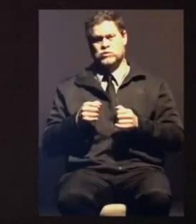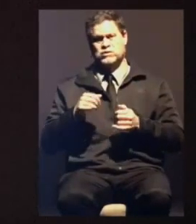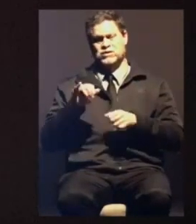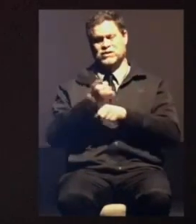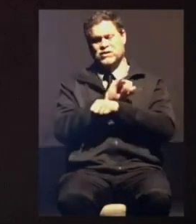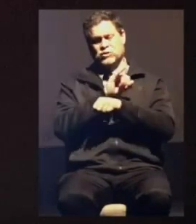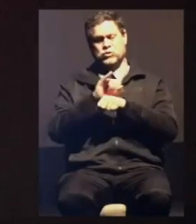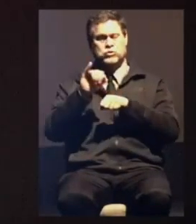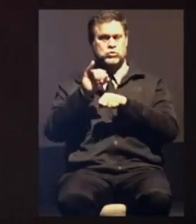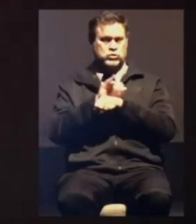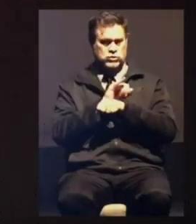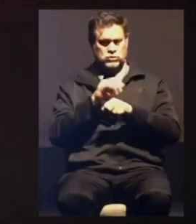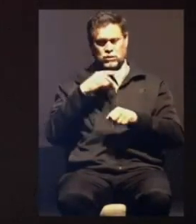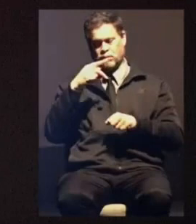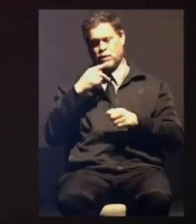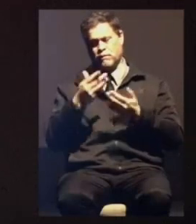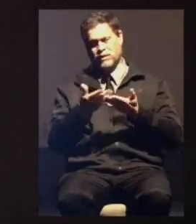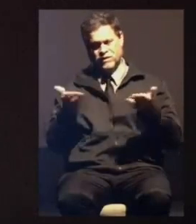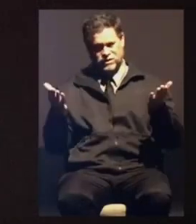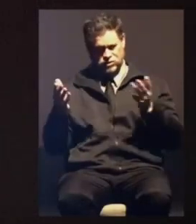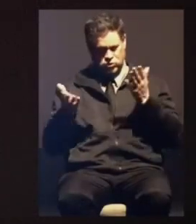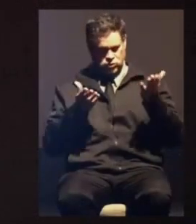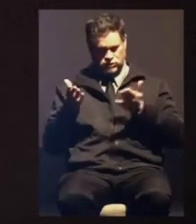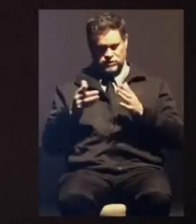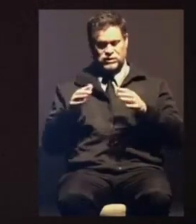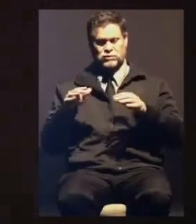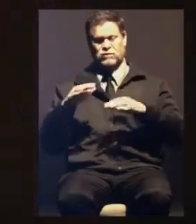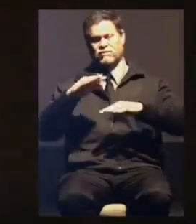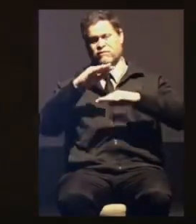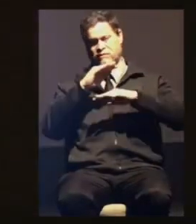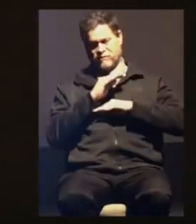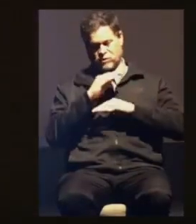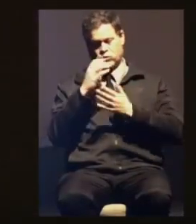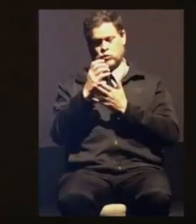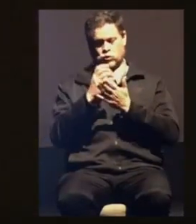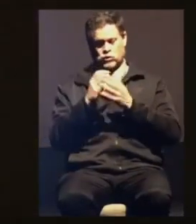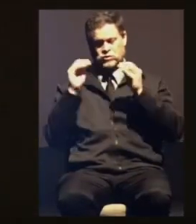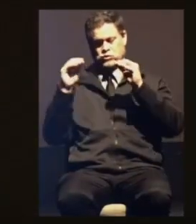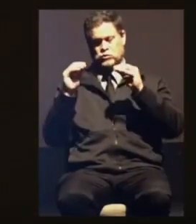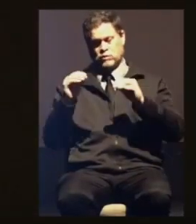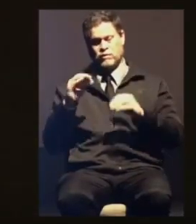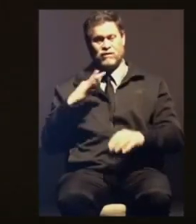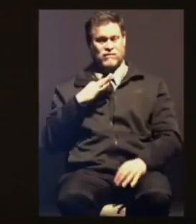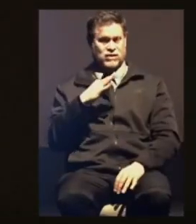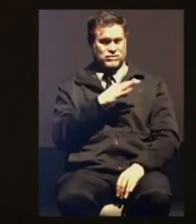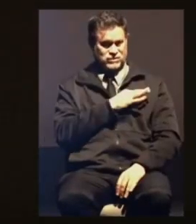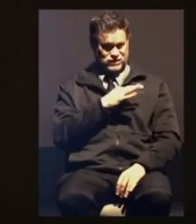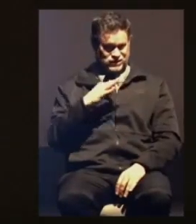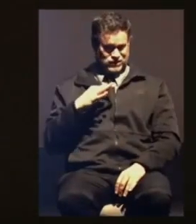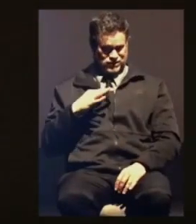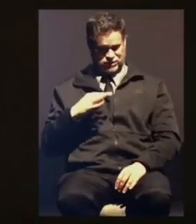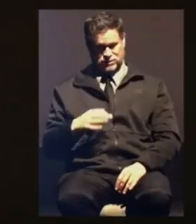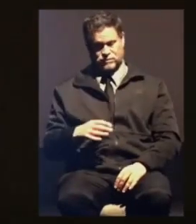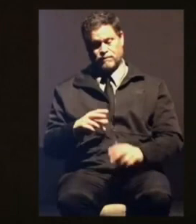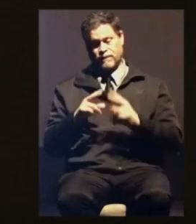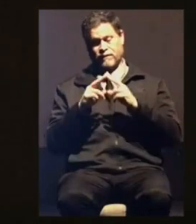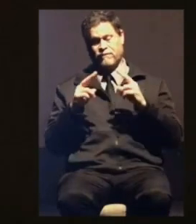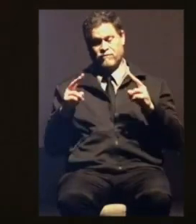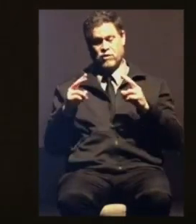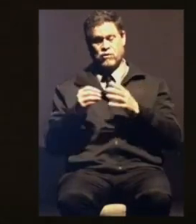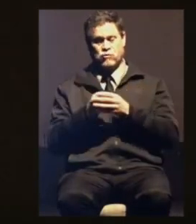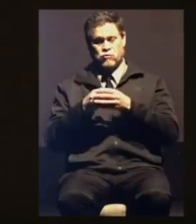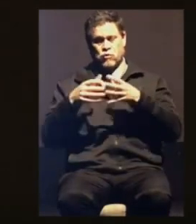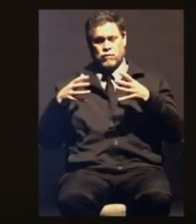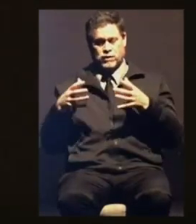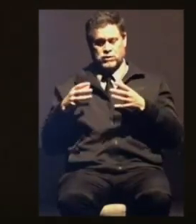internship in public service, it can also be fulfilled through a course that is taught by faculty. And we have a very robust